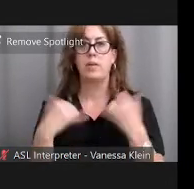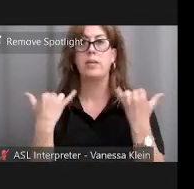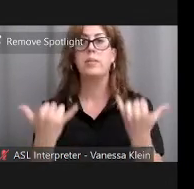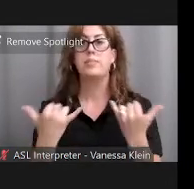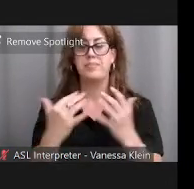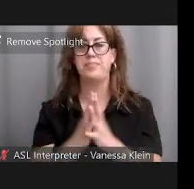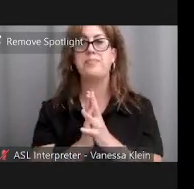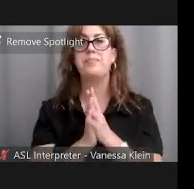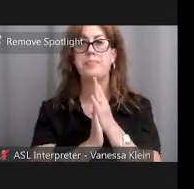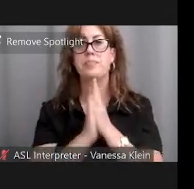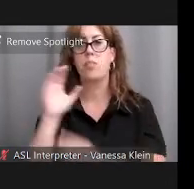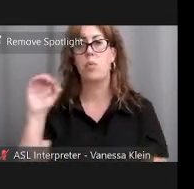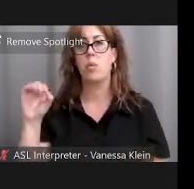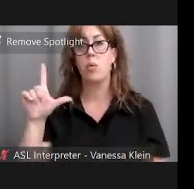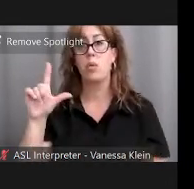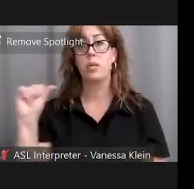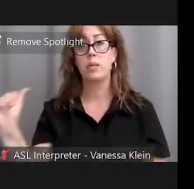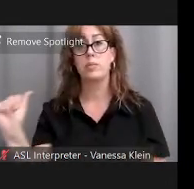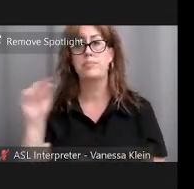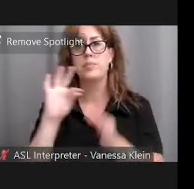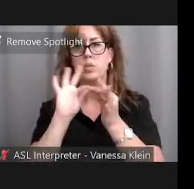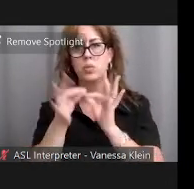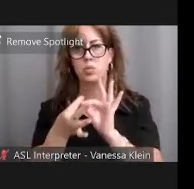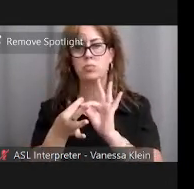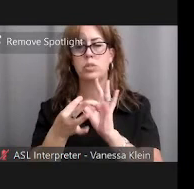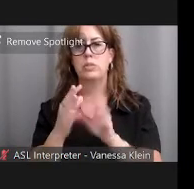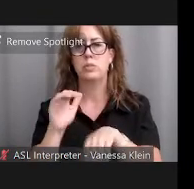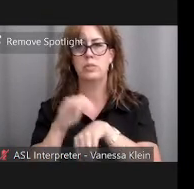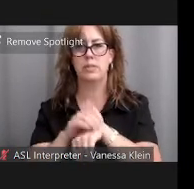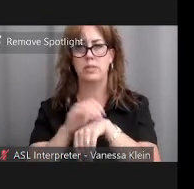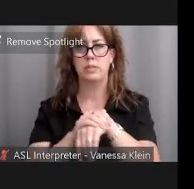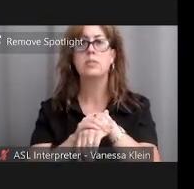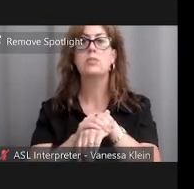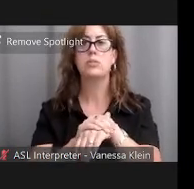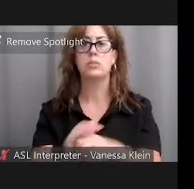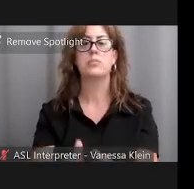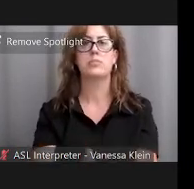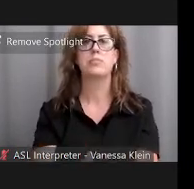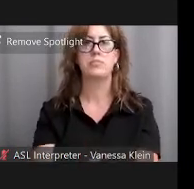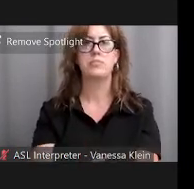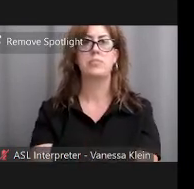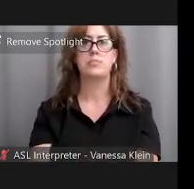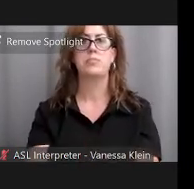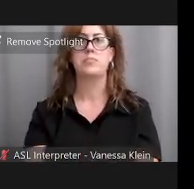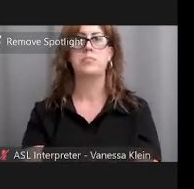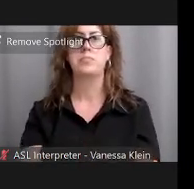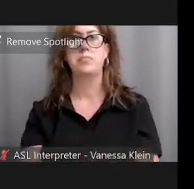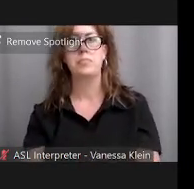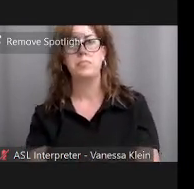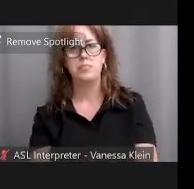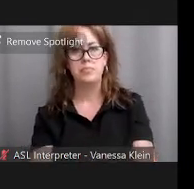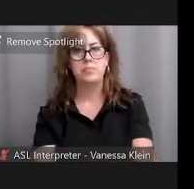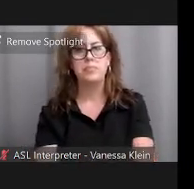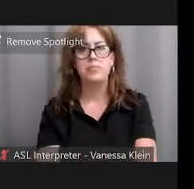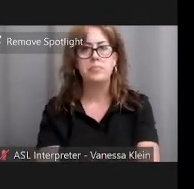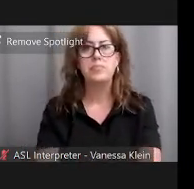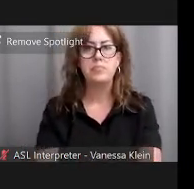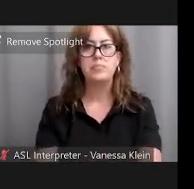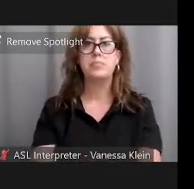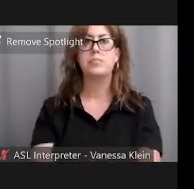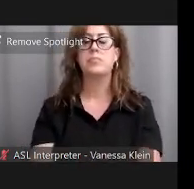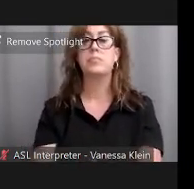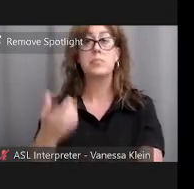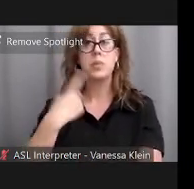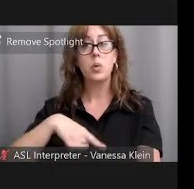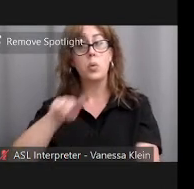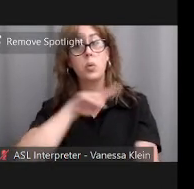para hablar de qué significan las artes en este nuevo escenario que estábamos construyendo. We really